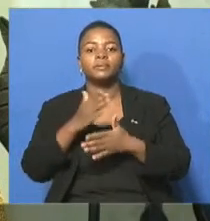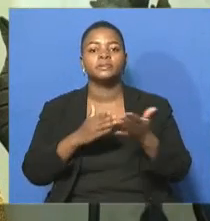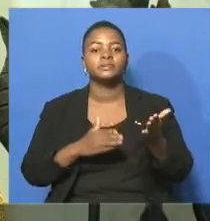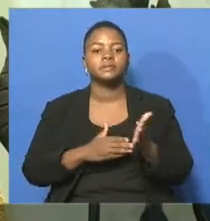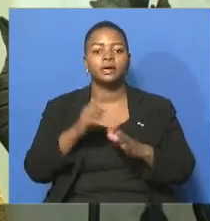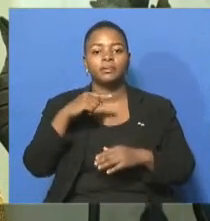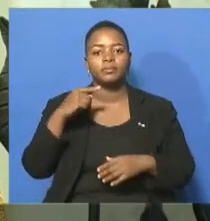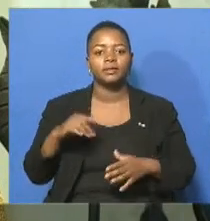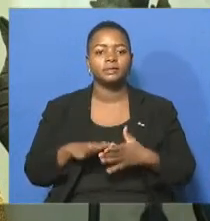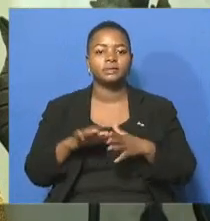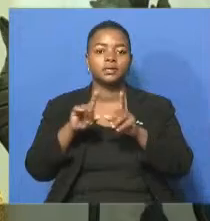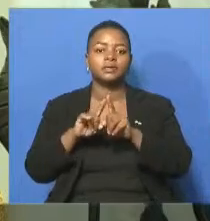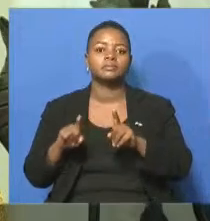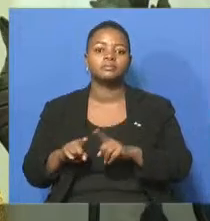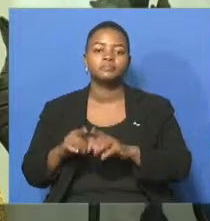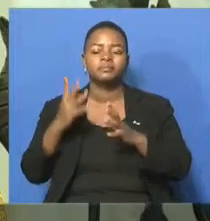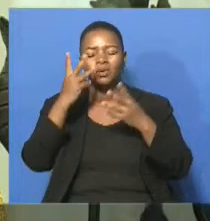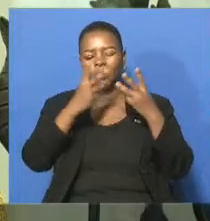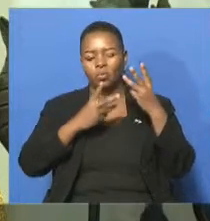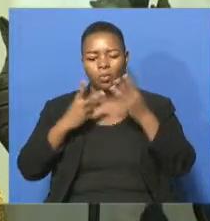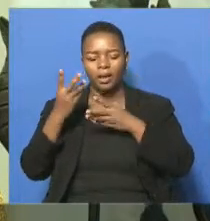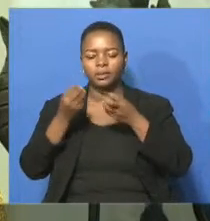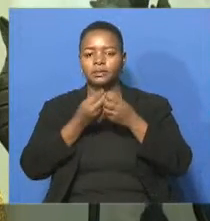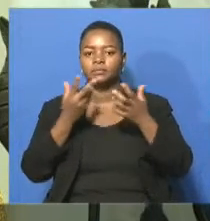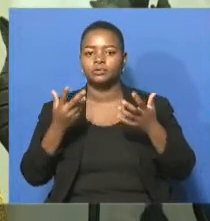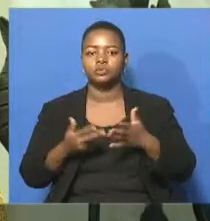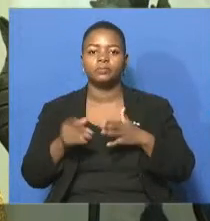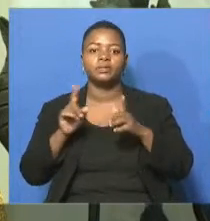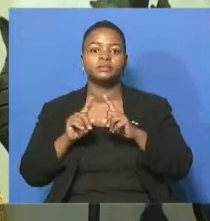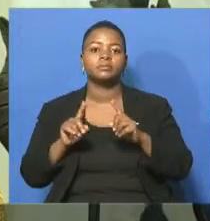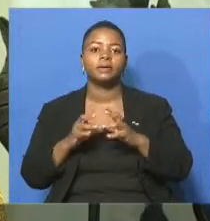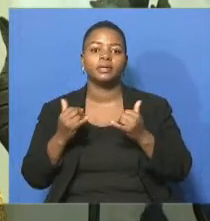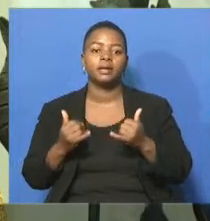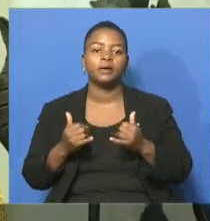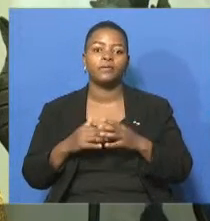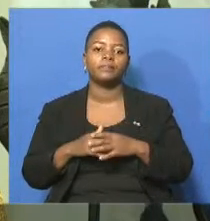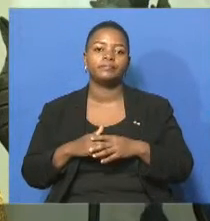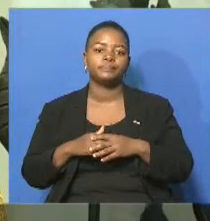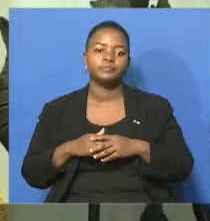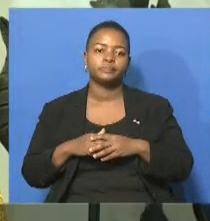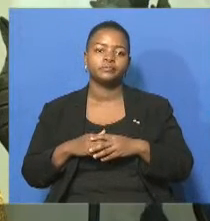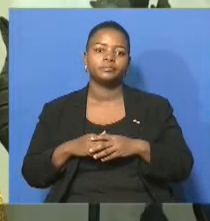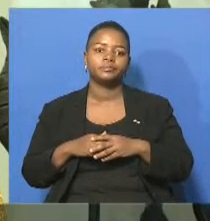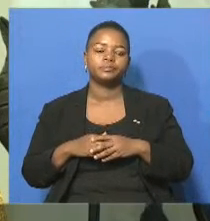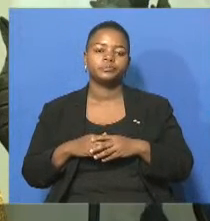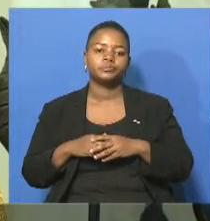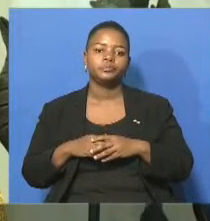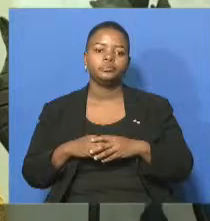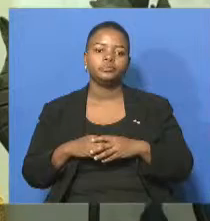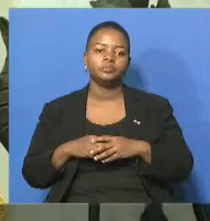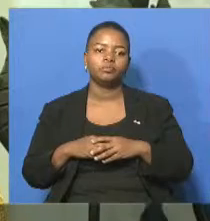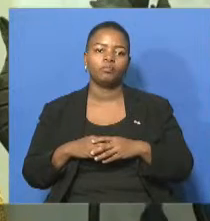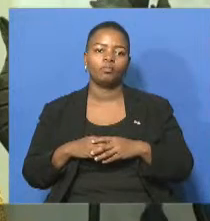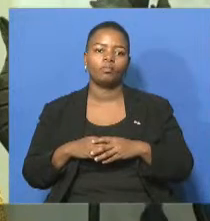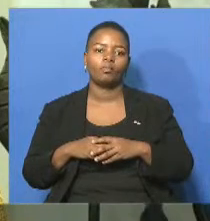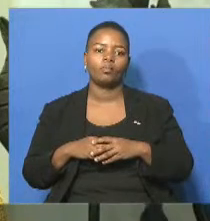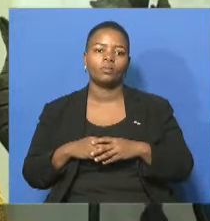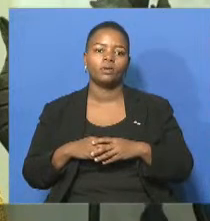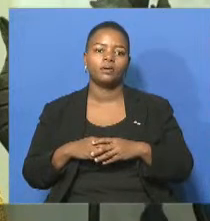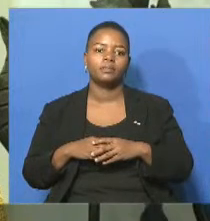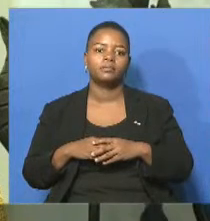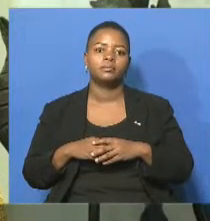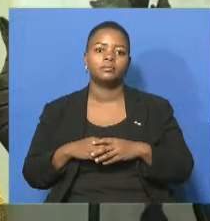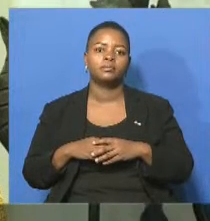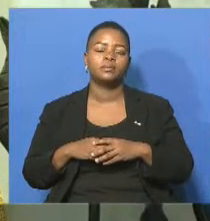I mentioned as very concerning. But at the core of it, stakeholders really did speak